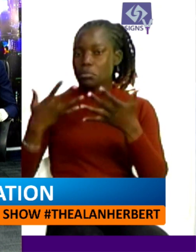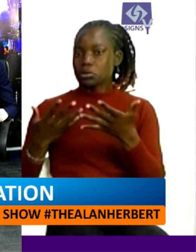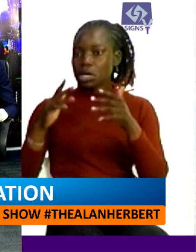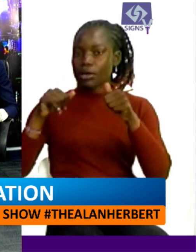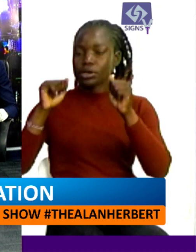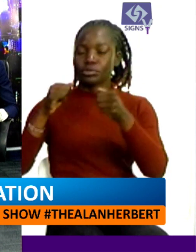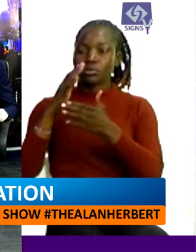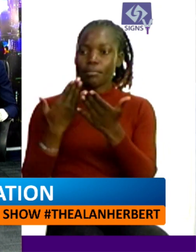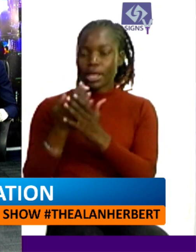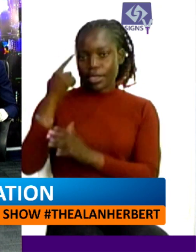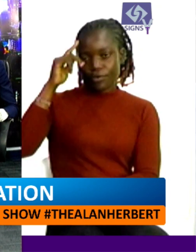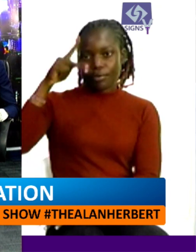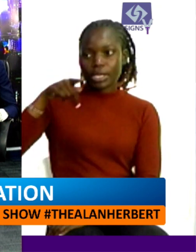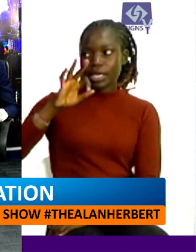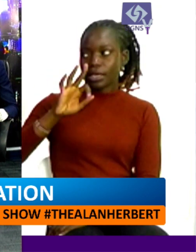PFP.